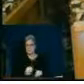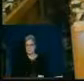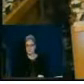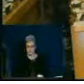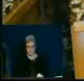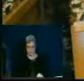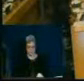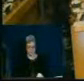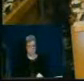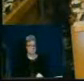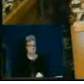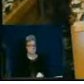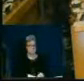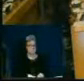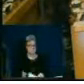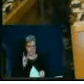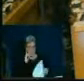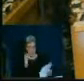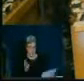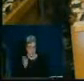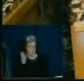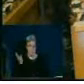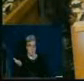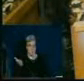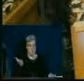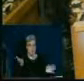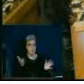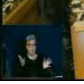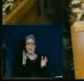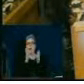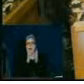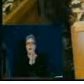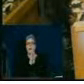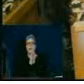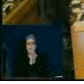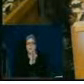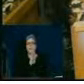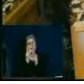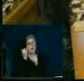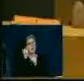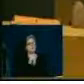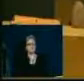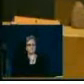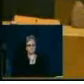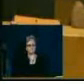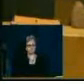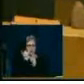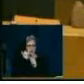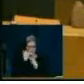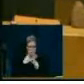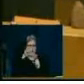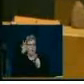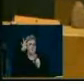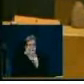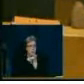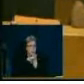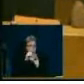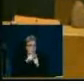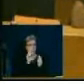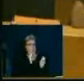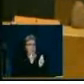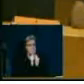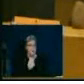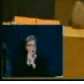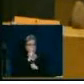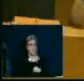Do I hear a motion? I guess point of order, if we are voting to pass this, are